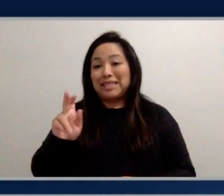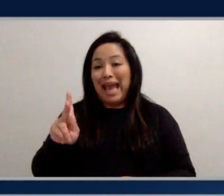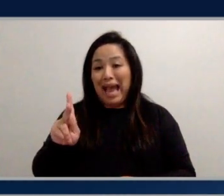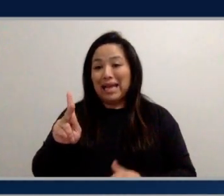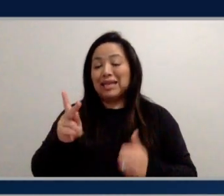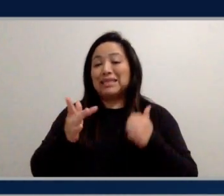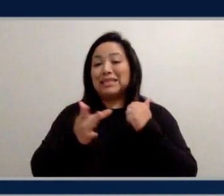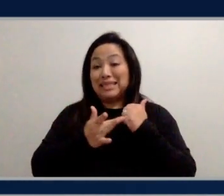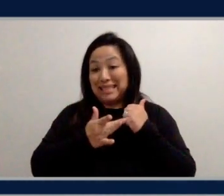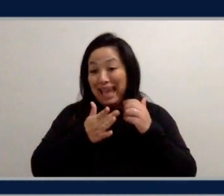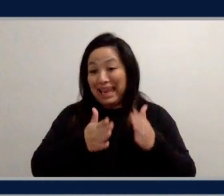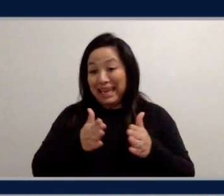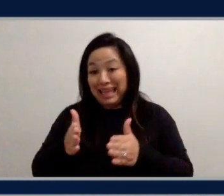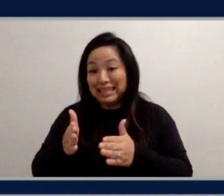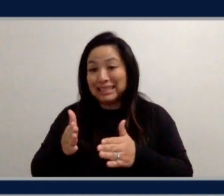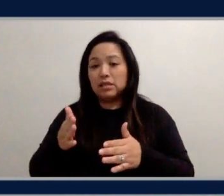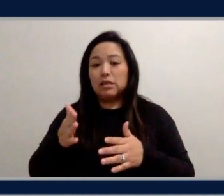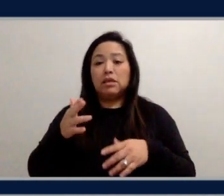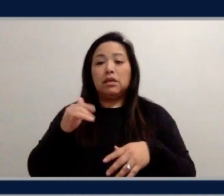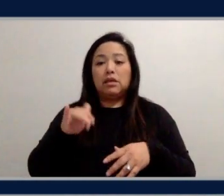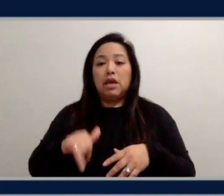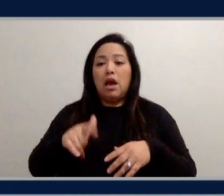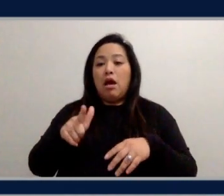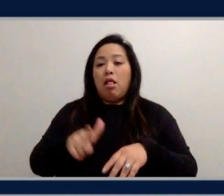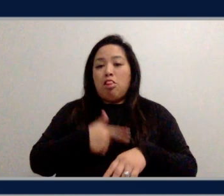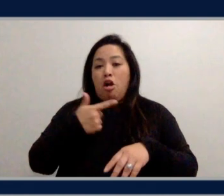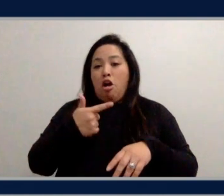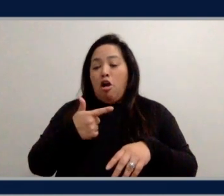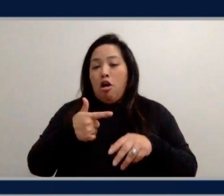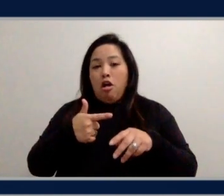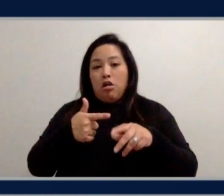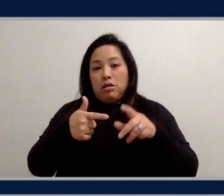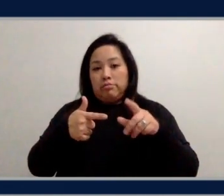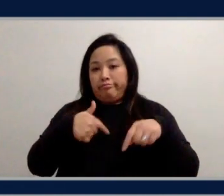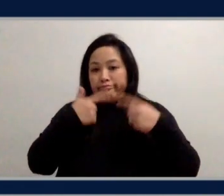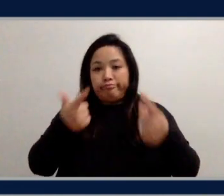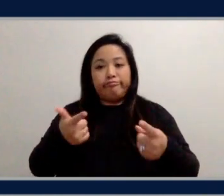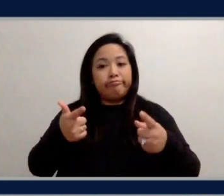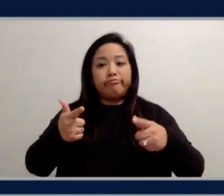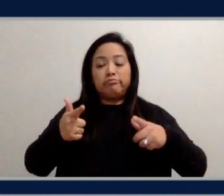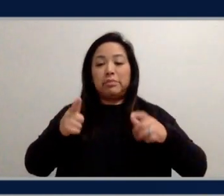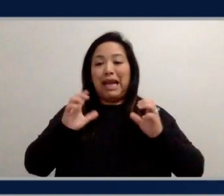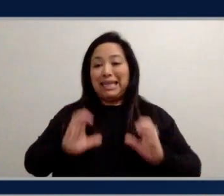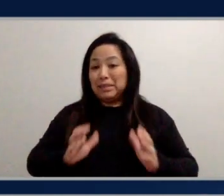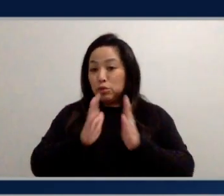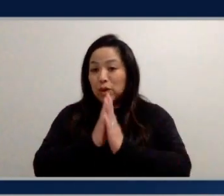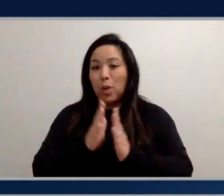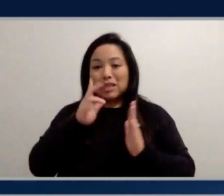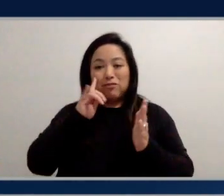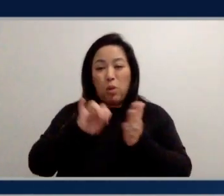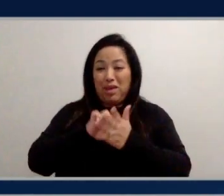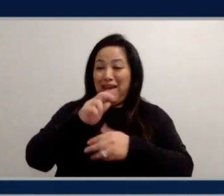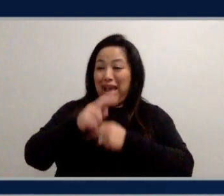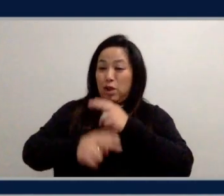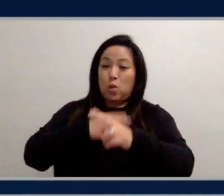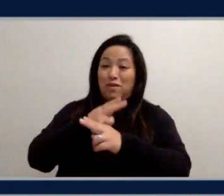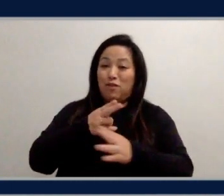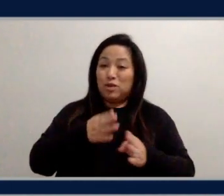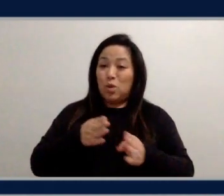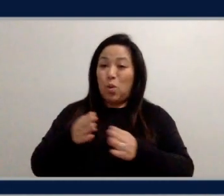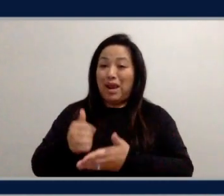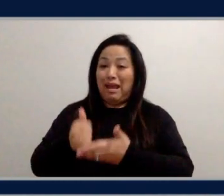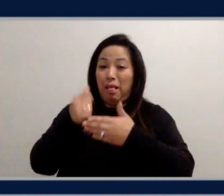And this has been a long-standing customer request because it uses as a universal way to understand what